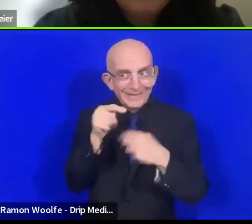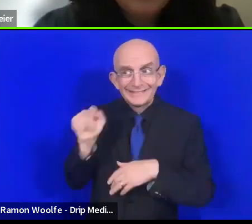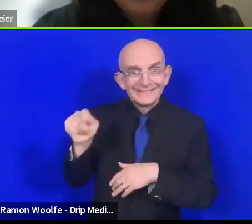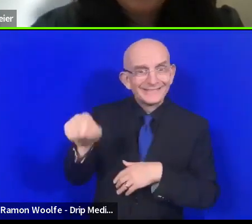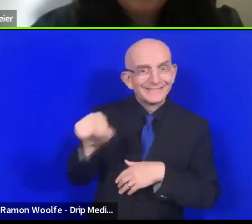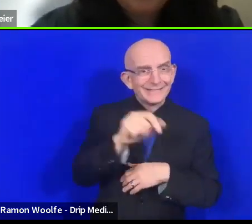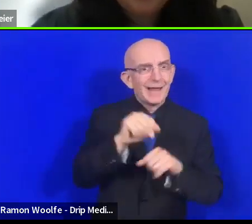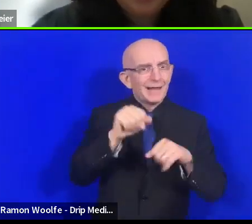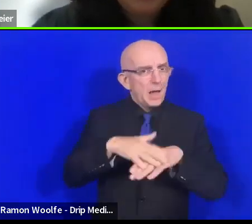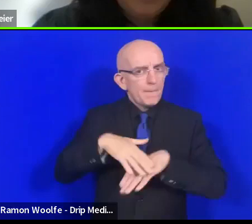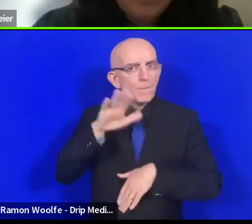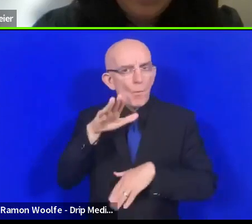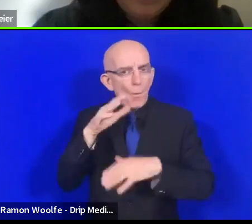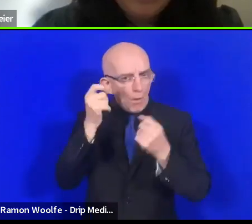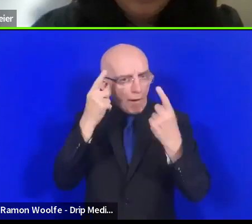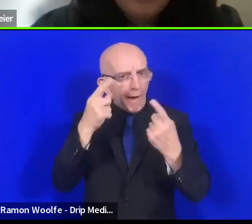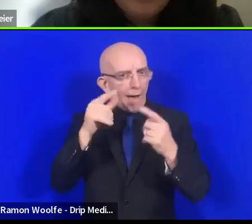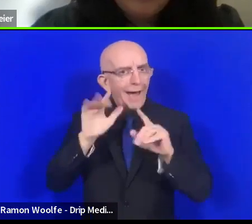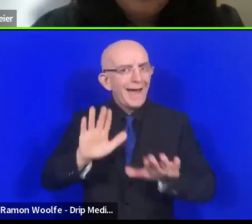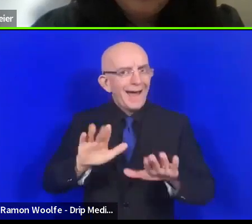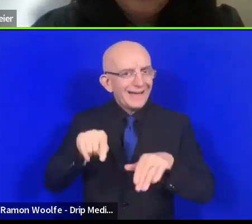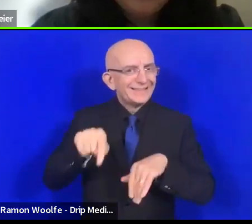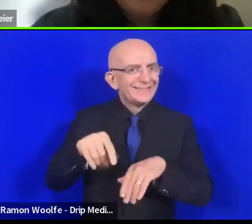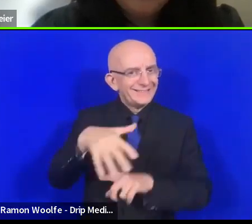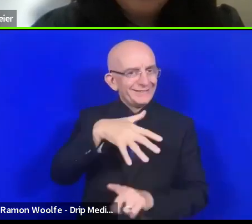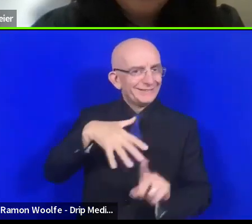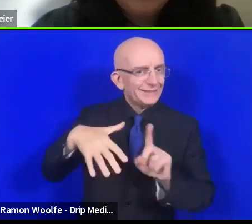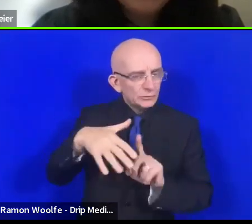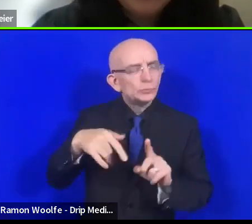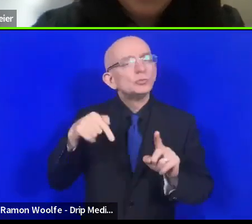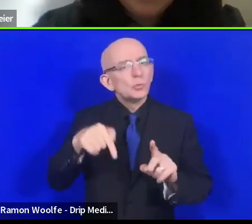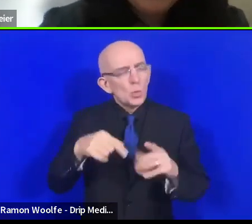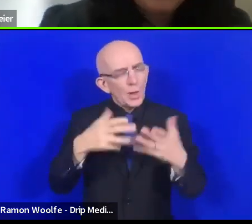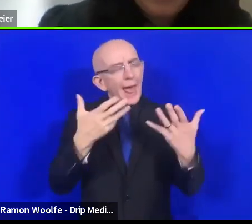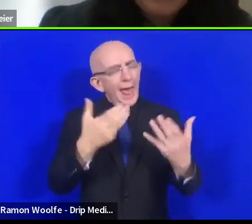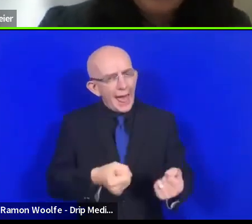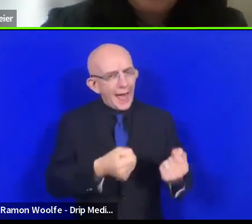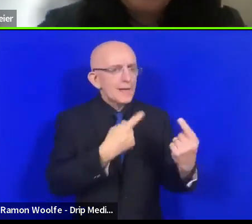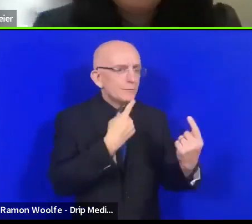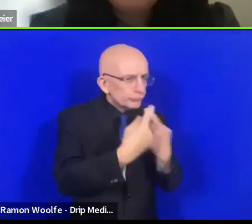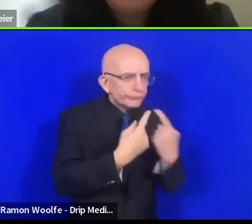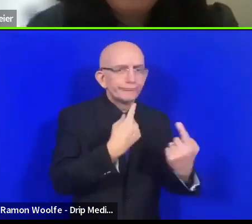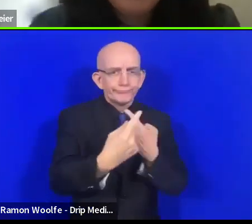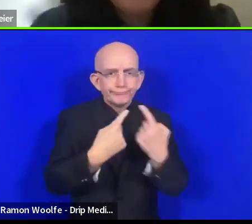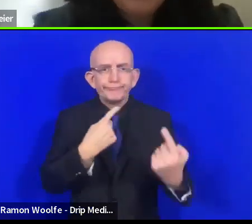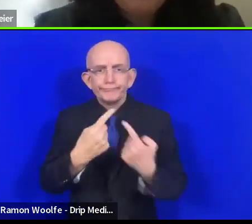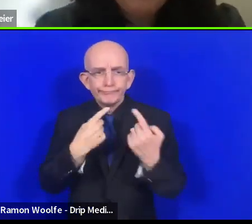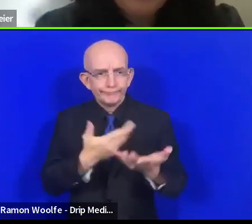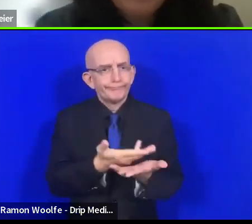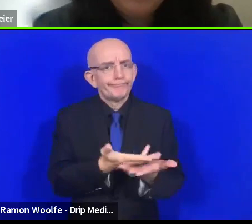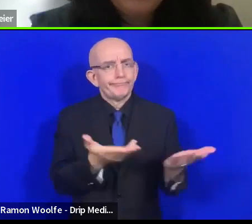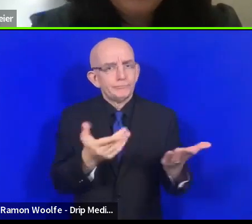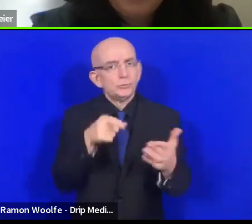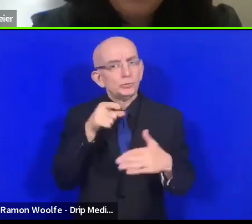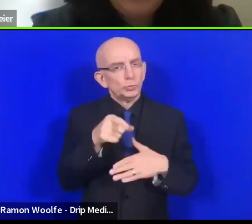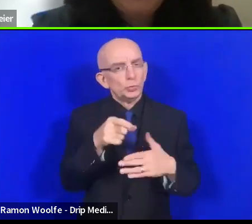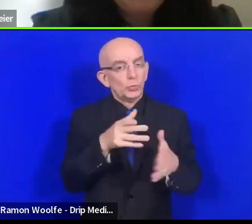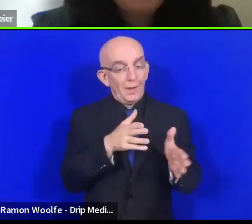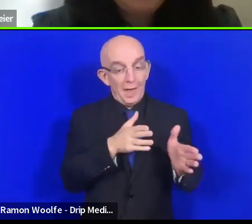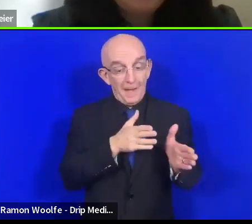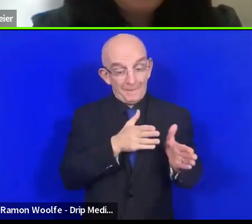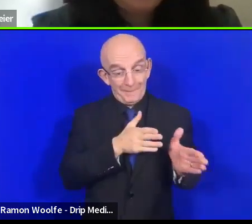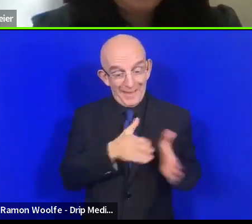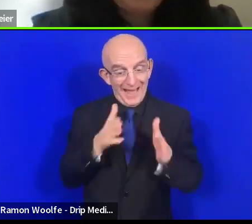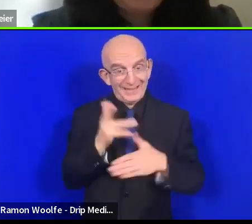conversations as soon as you start your planning is the biggest thing I can say, the biggest piece of advice I can